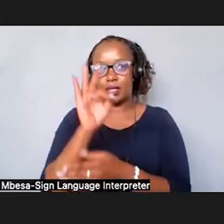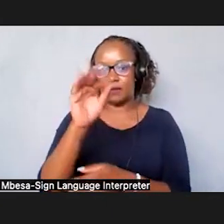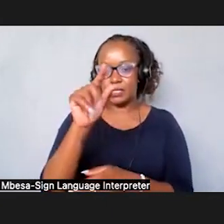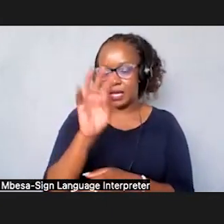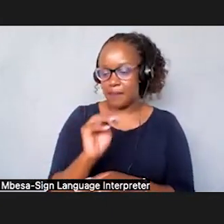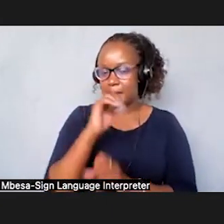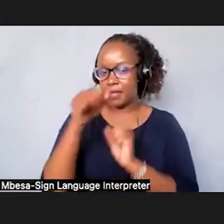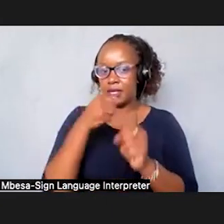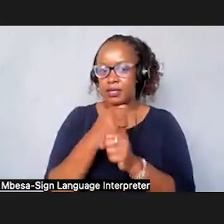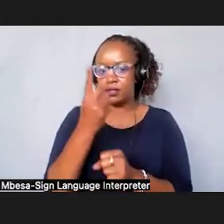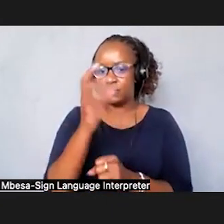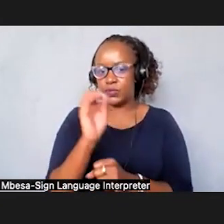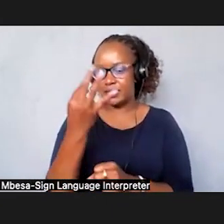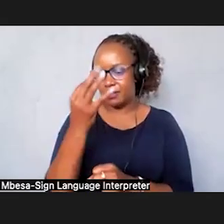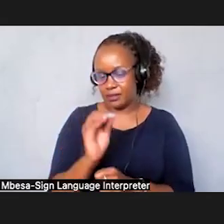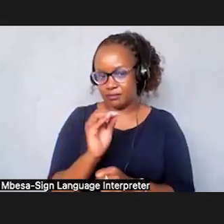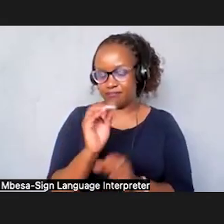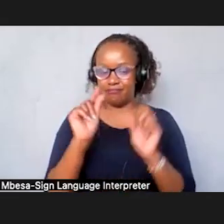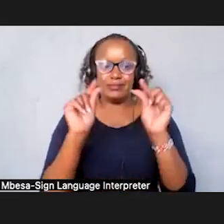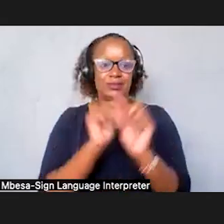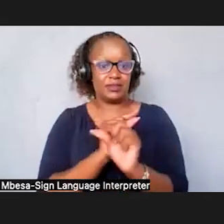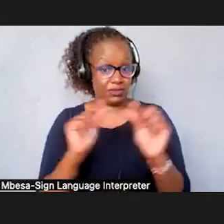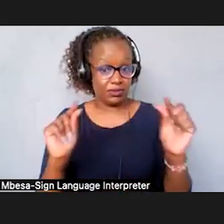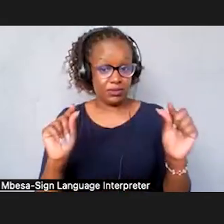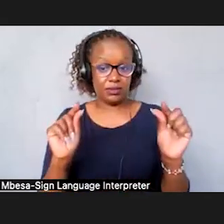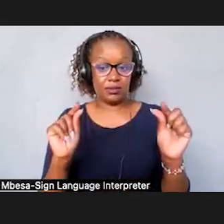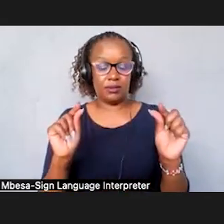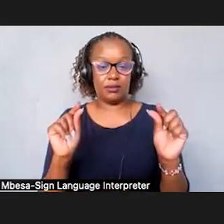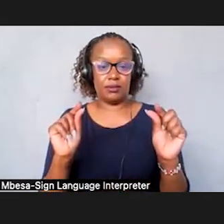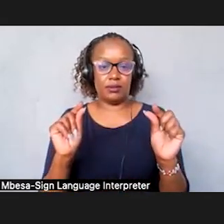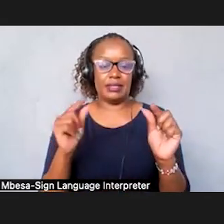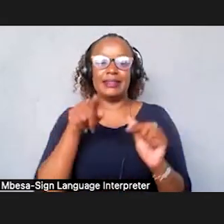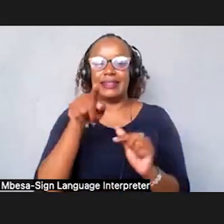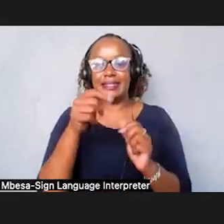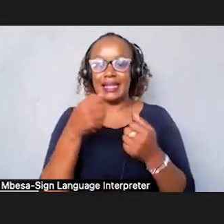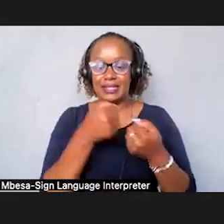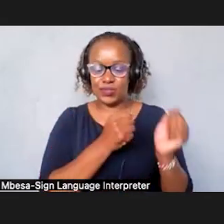2030. So in short, Young is a strategy